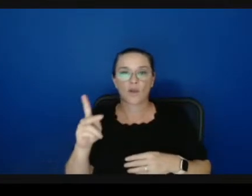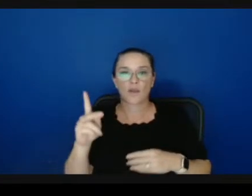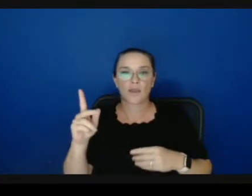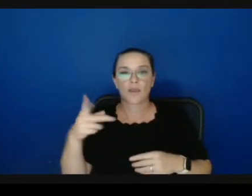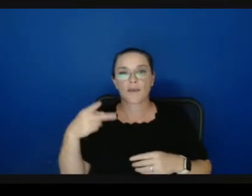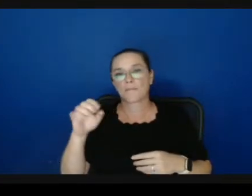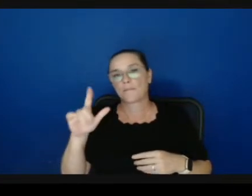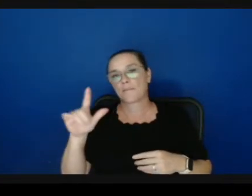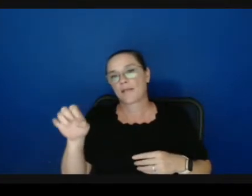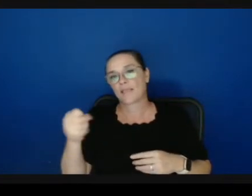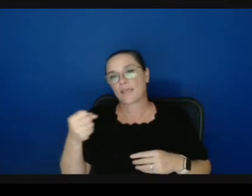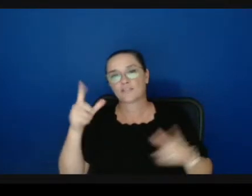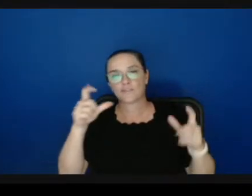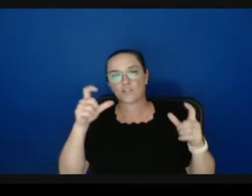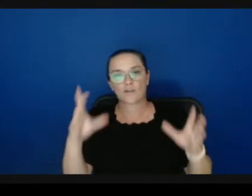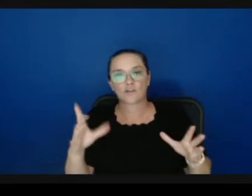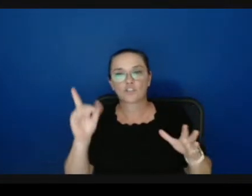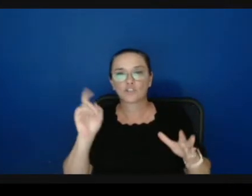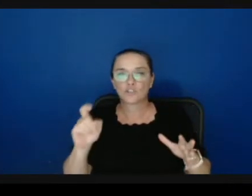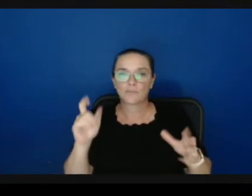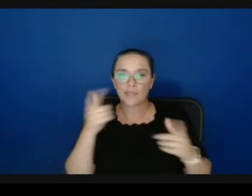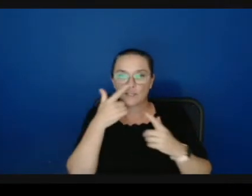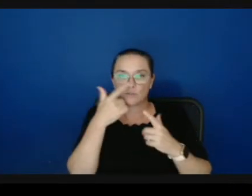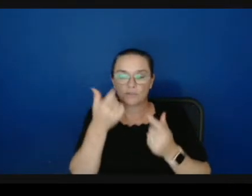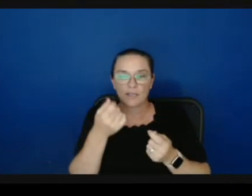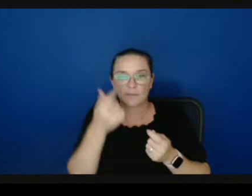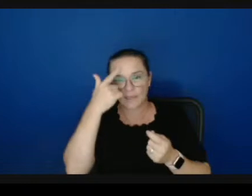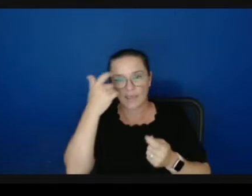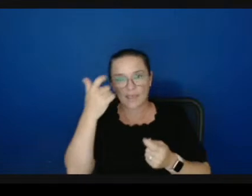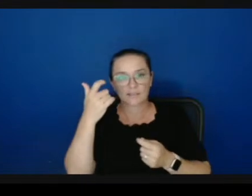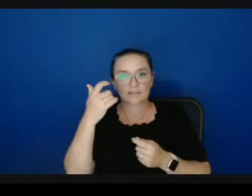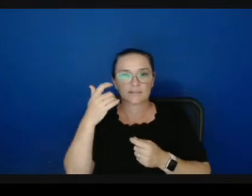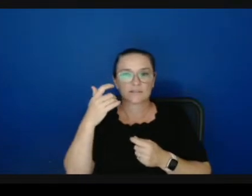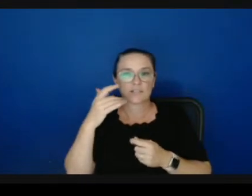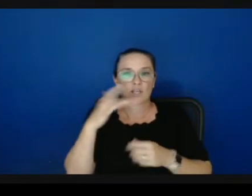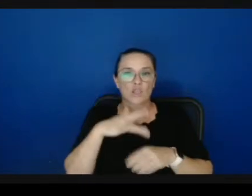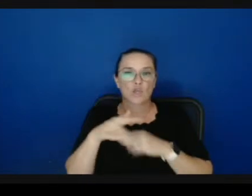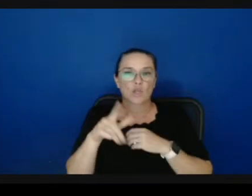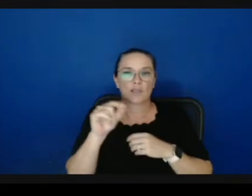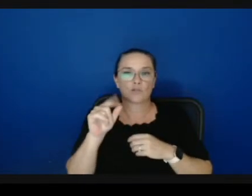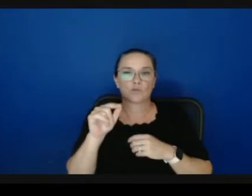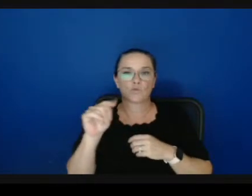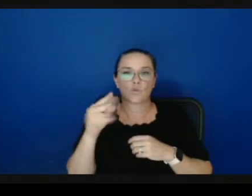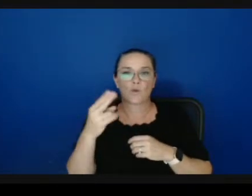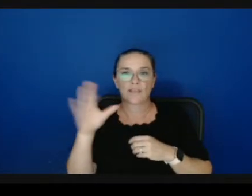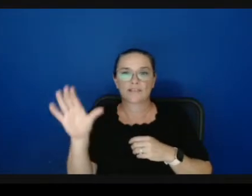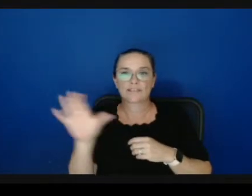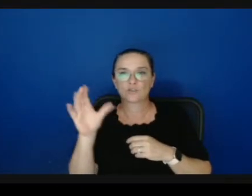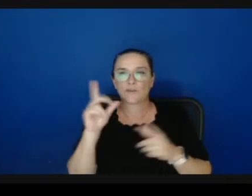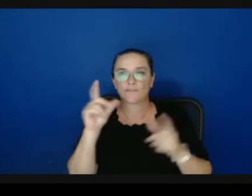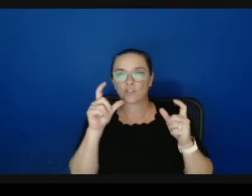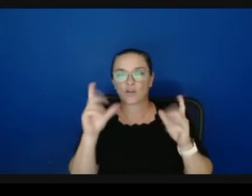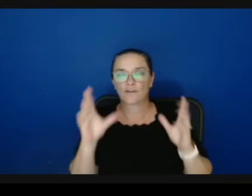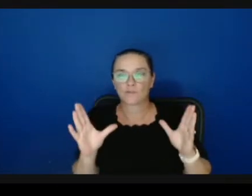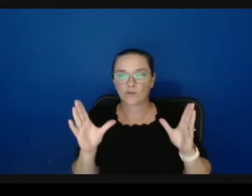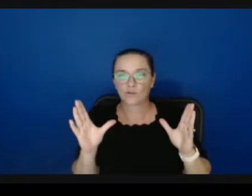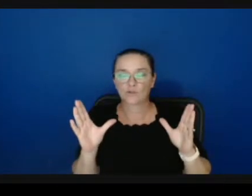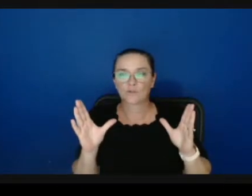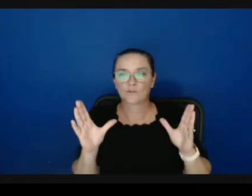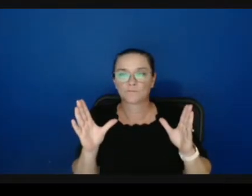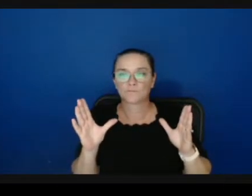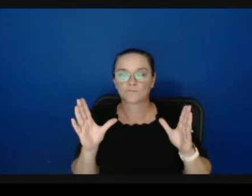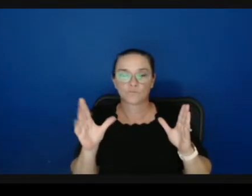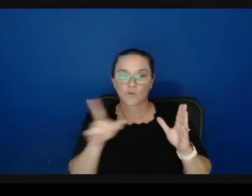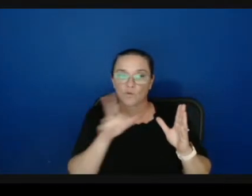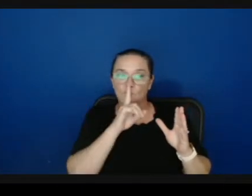be very interesting because those early 20th century photographers captured